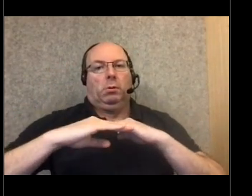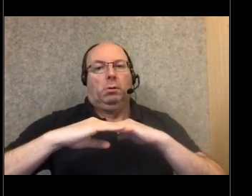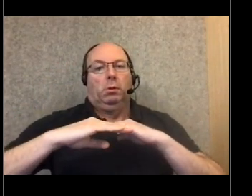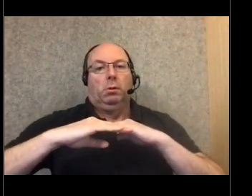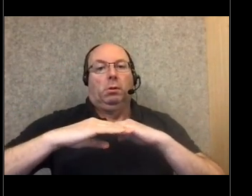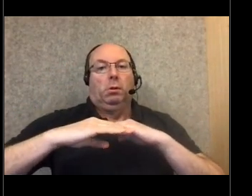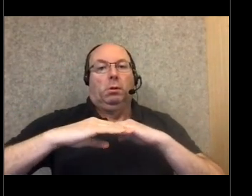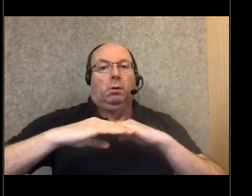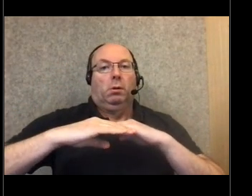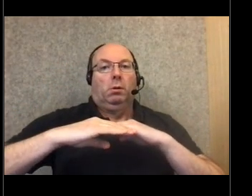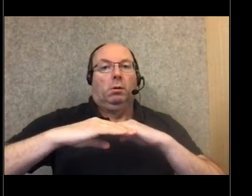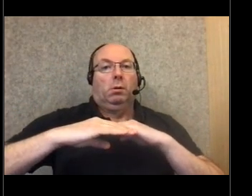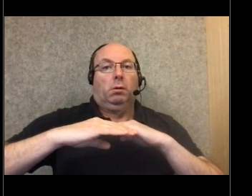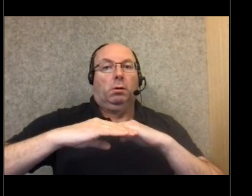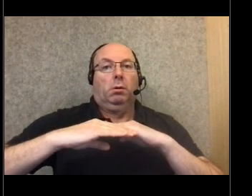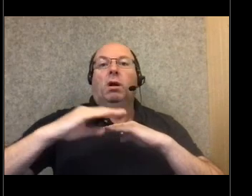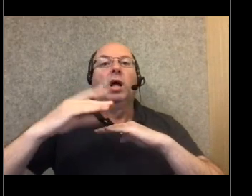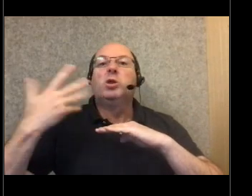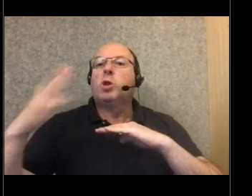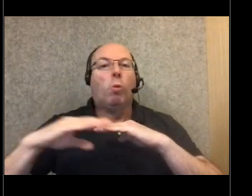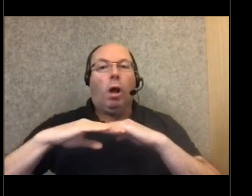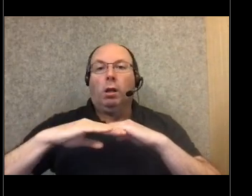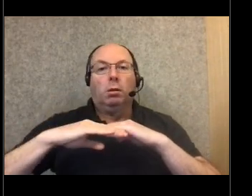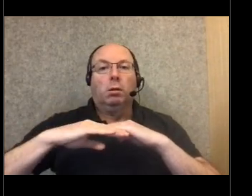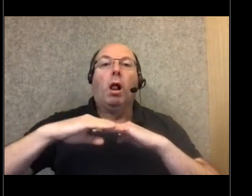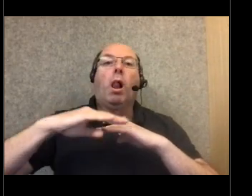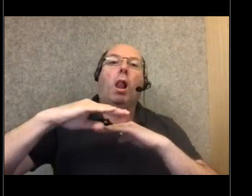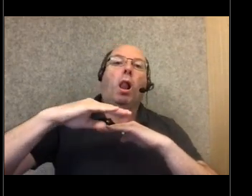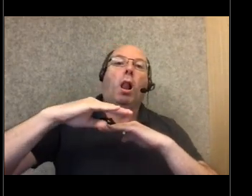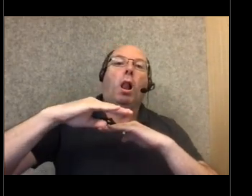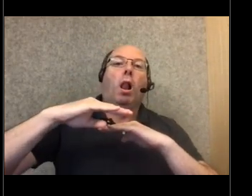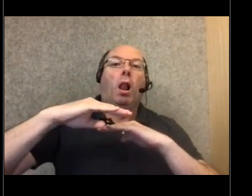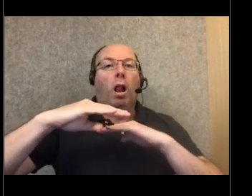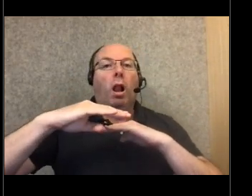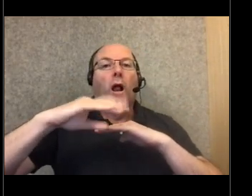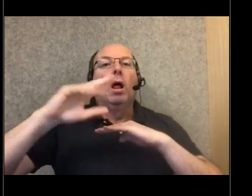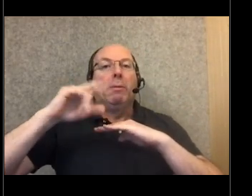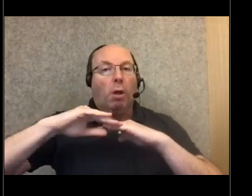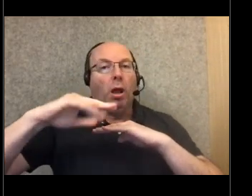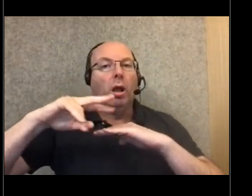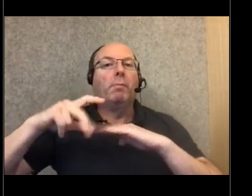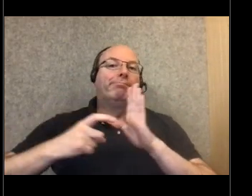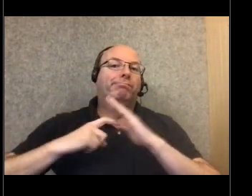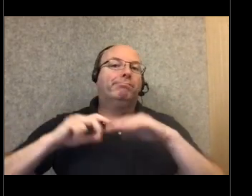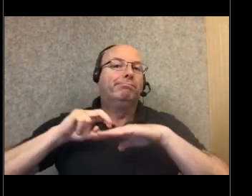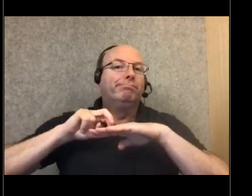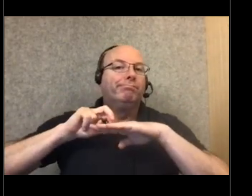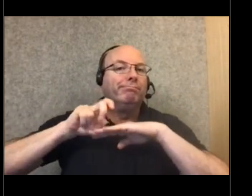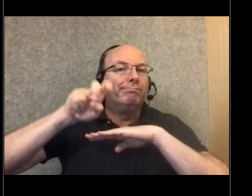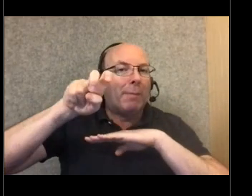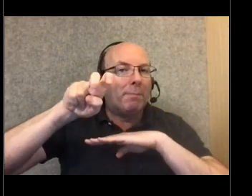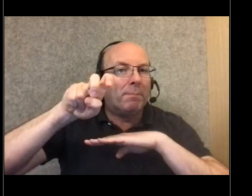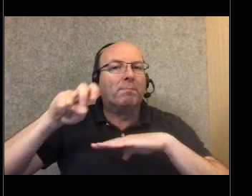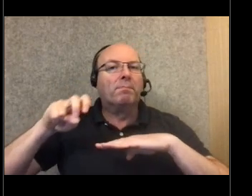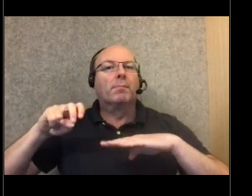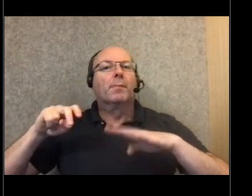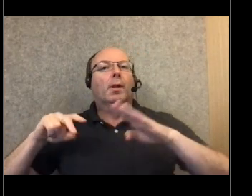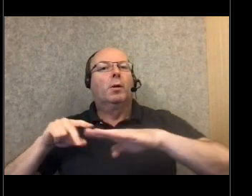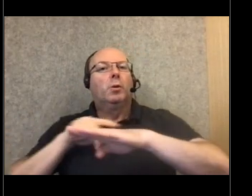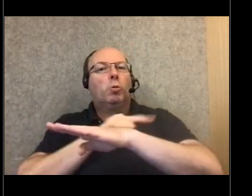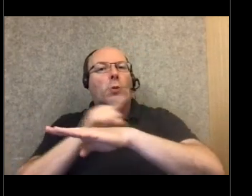minimize changes in level that may require steps or ramps. Often, this may